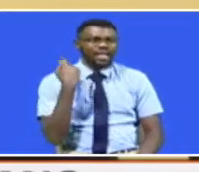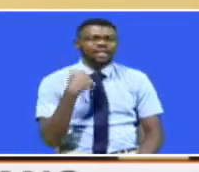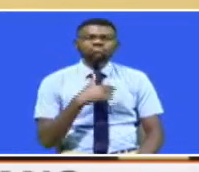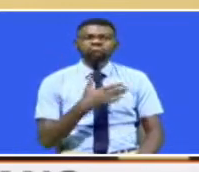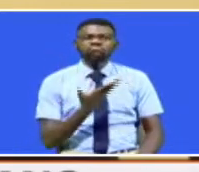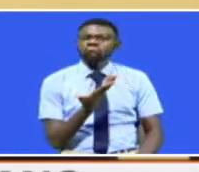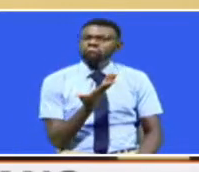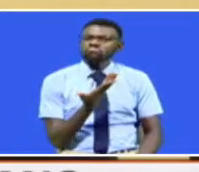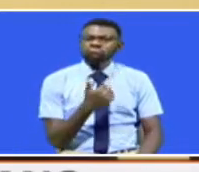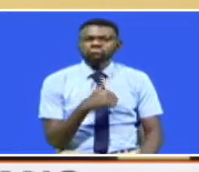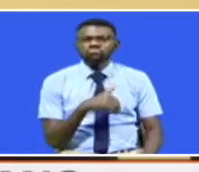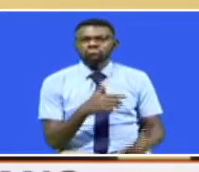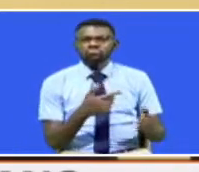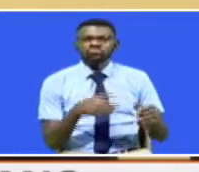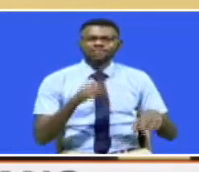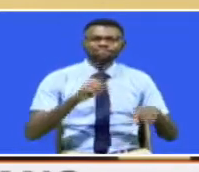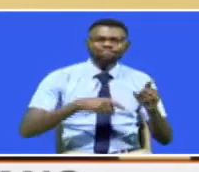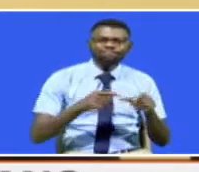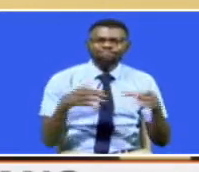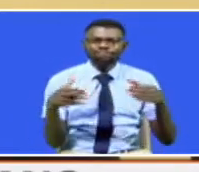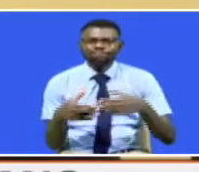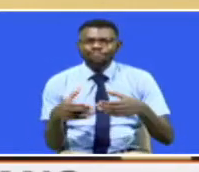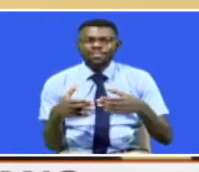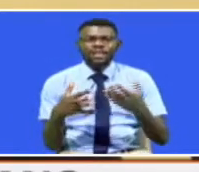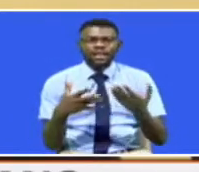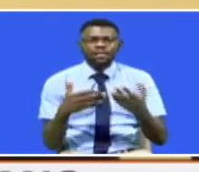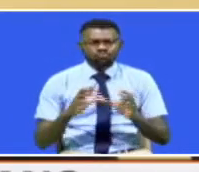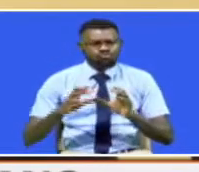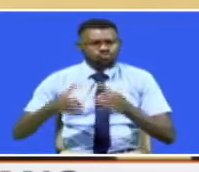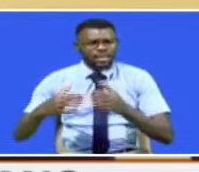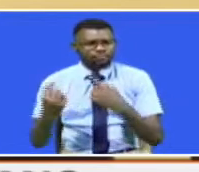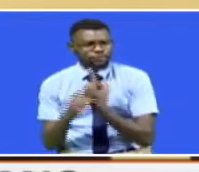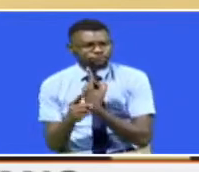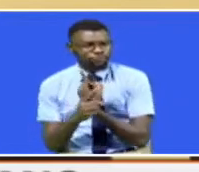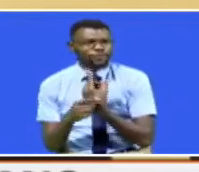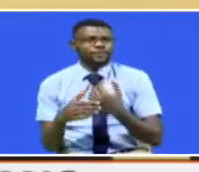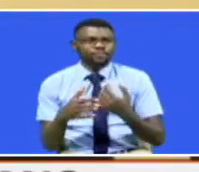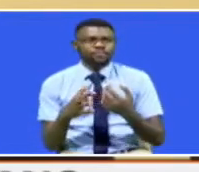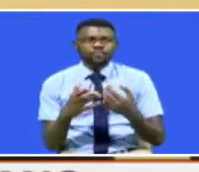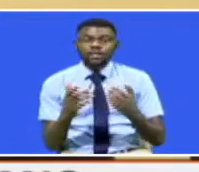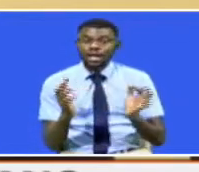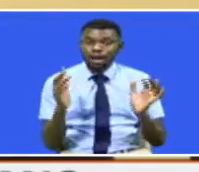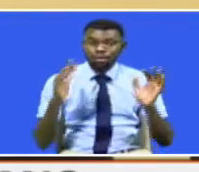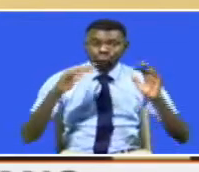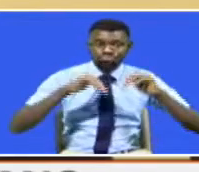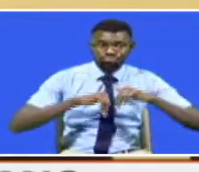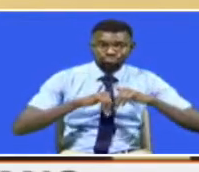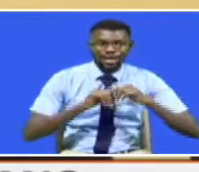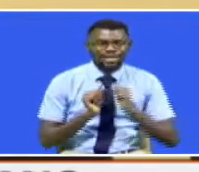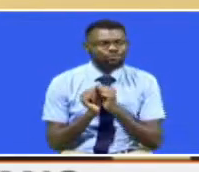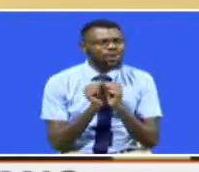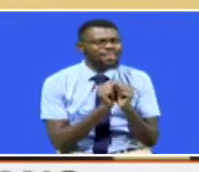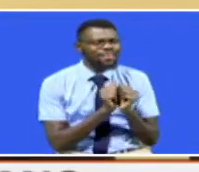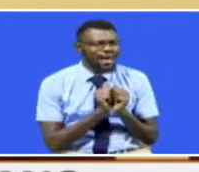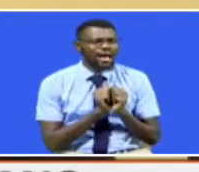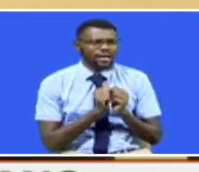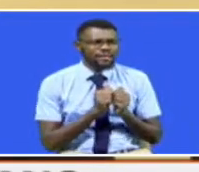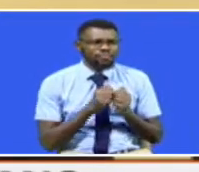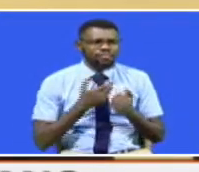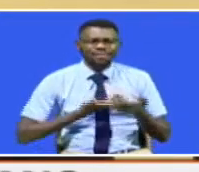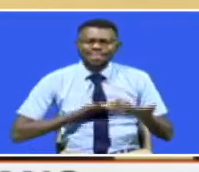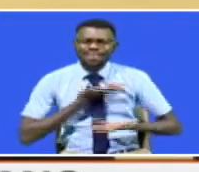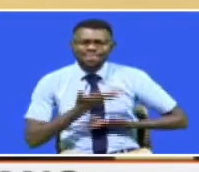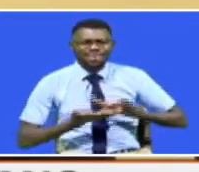diversity of our nation's faith communities, came together at this crucial juncture to express